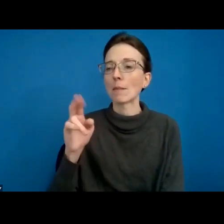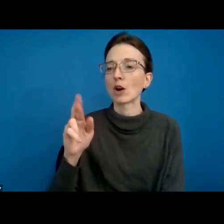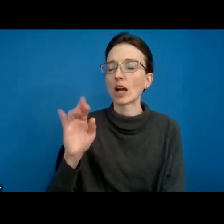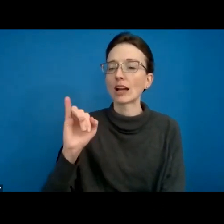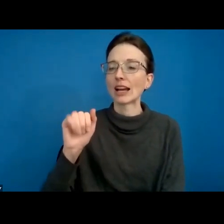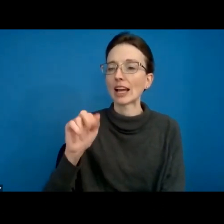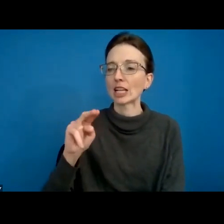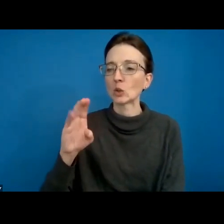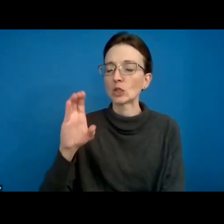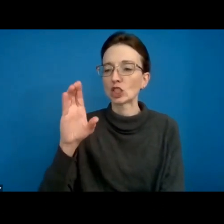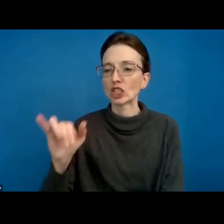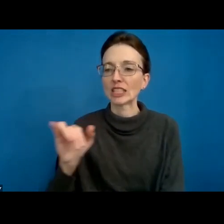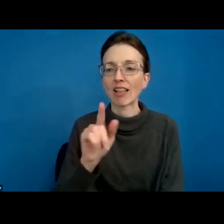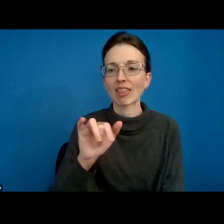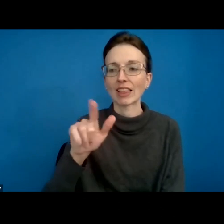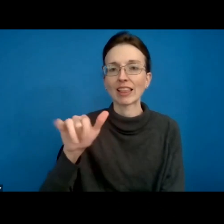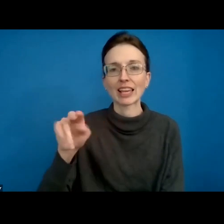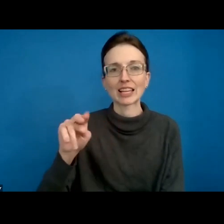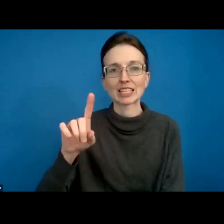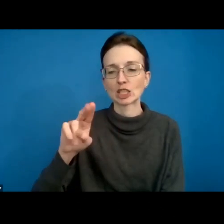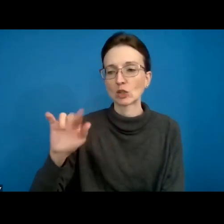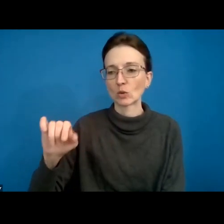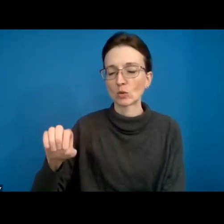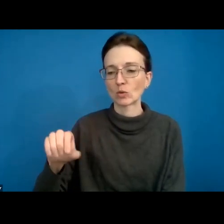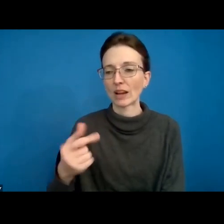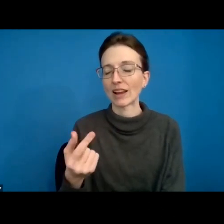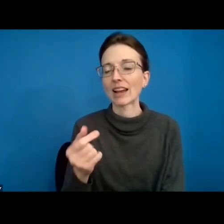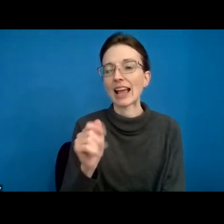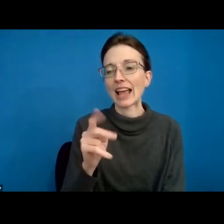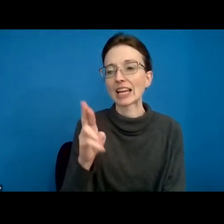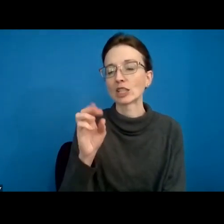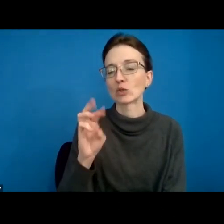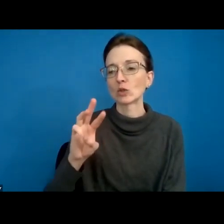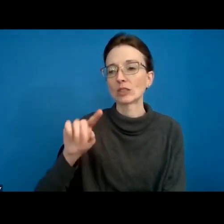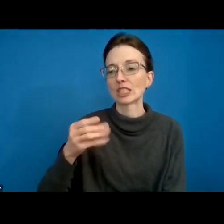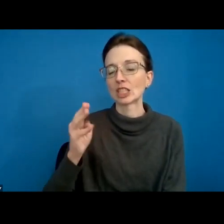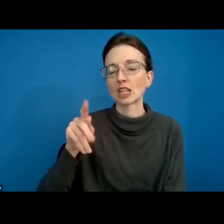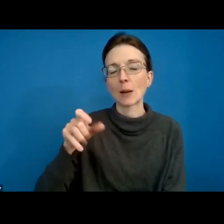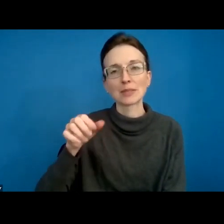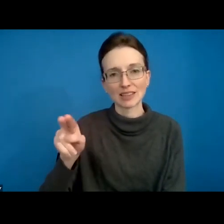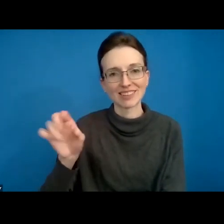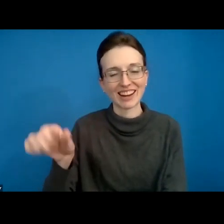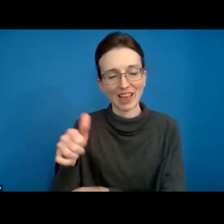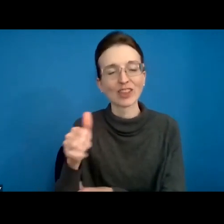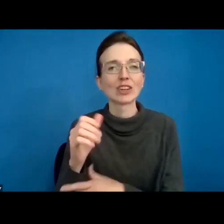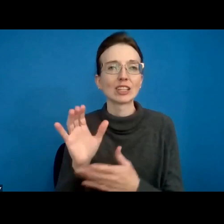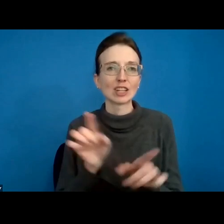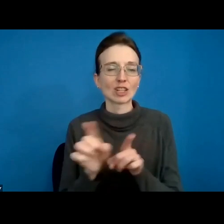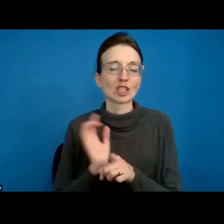Eunice Contreras, and Jen Rosio, and our ASL interpreters, Melody Fico